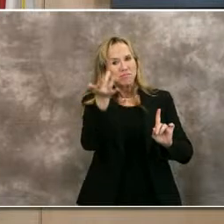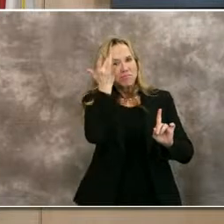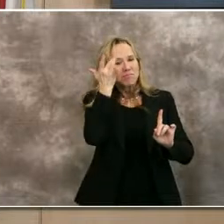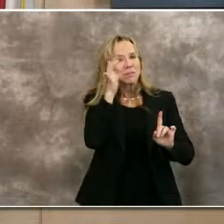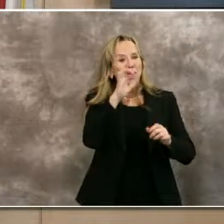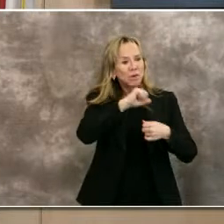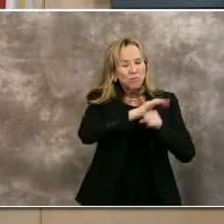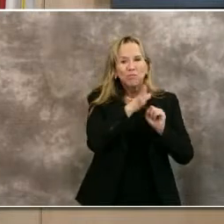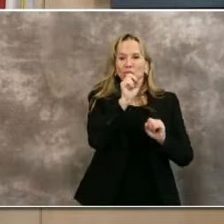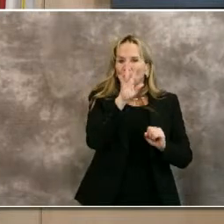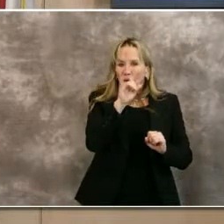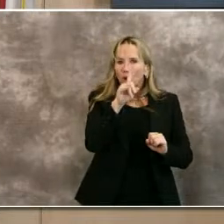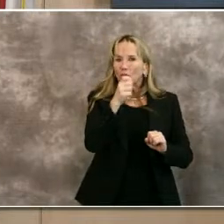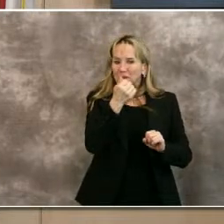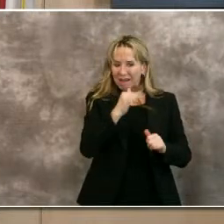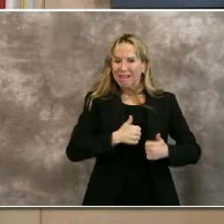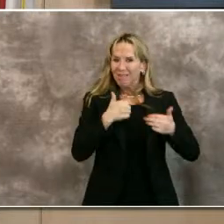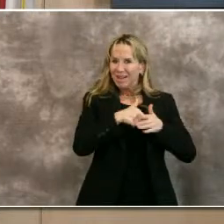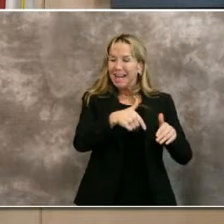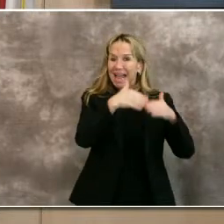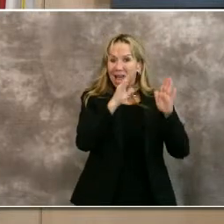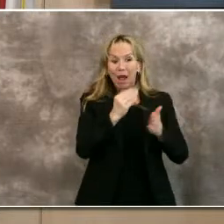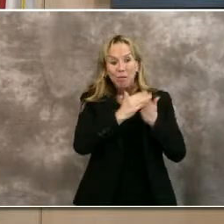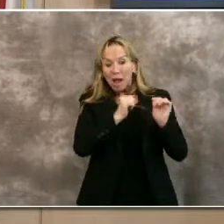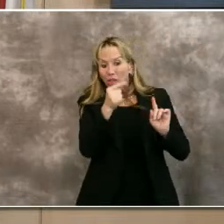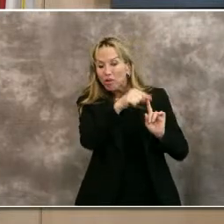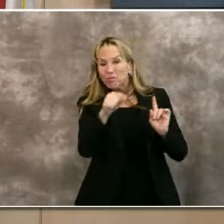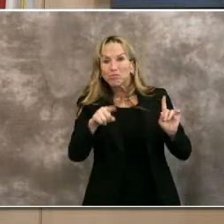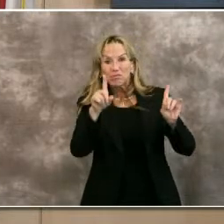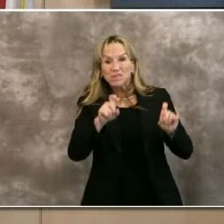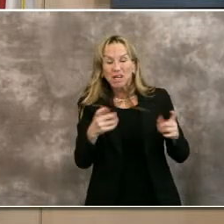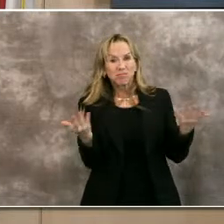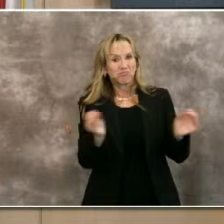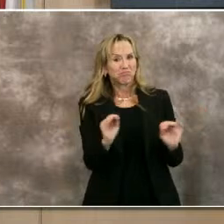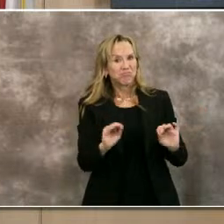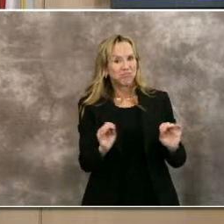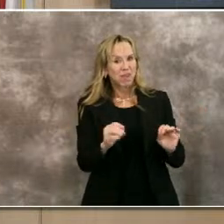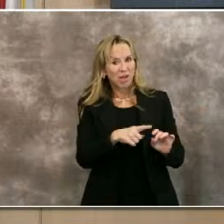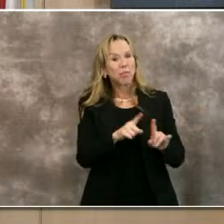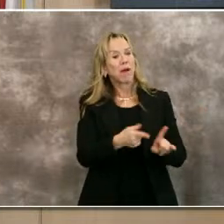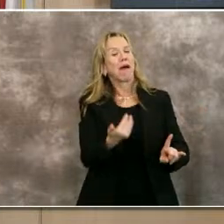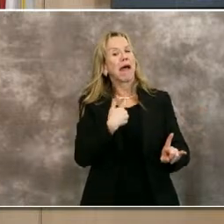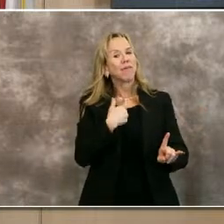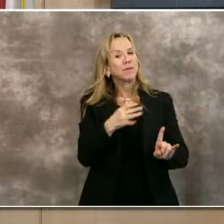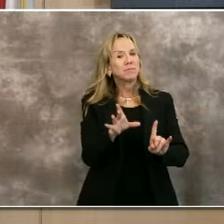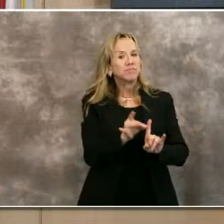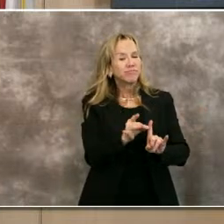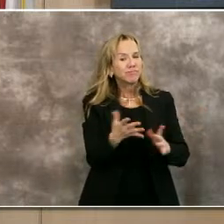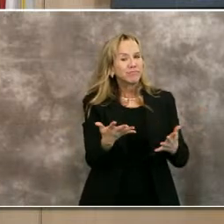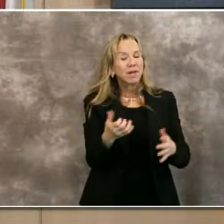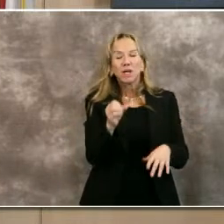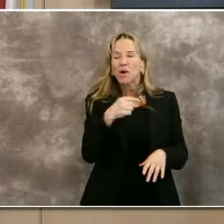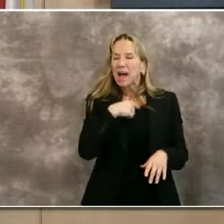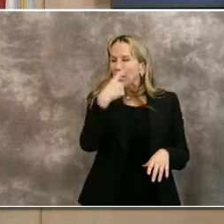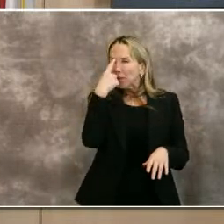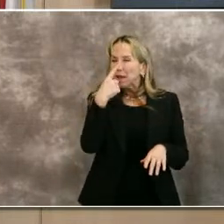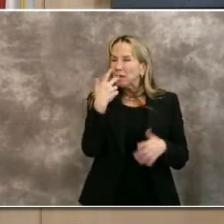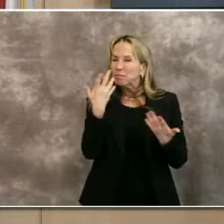individuals were tested as part of an evaluation process. So I think we'll continue to see about the same